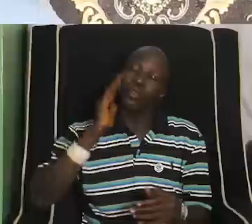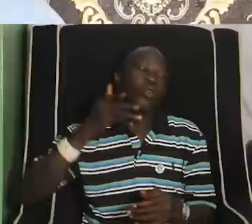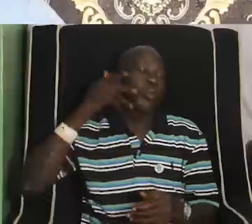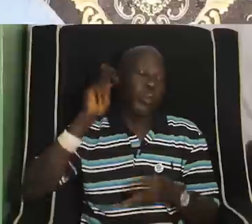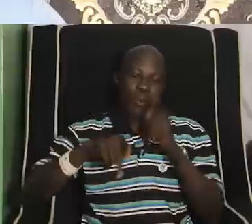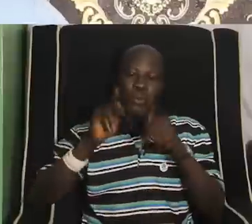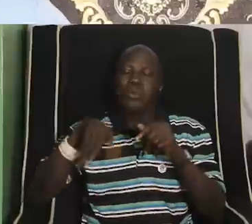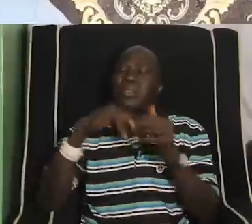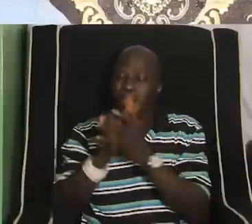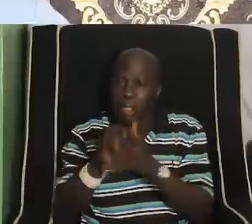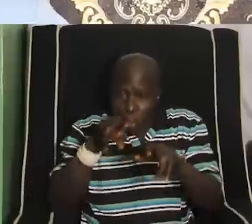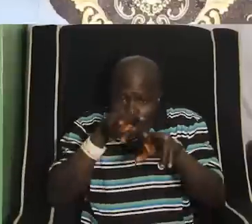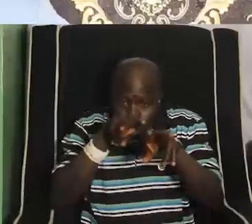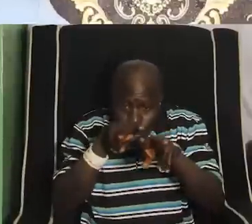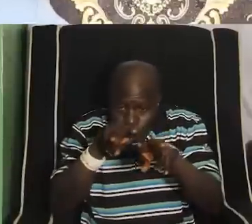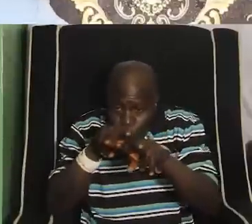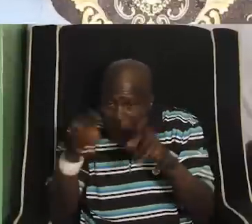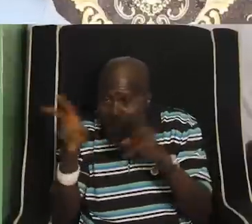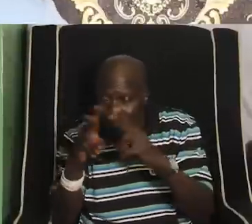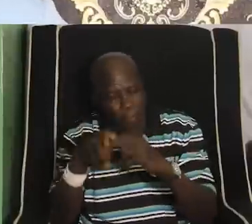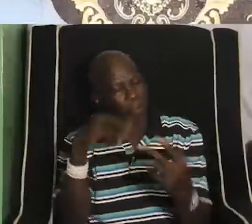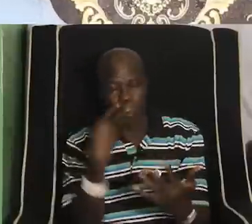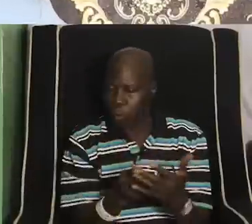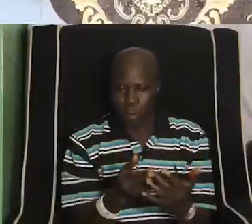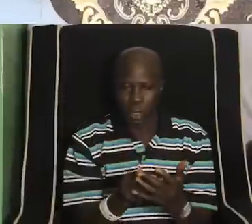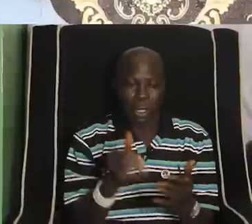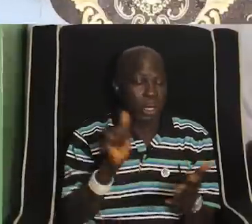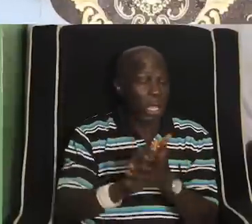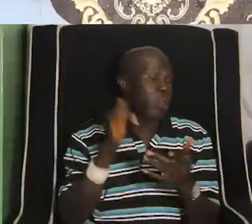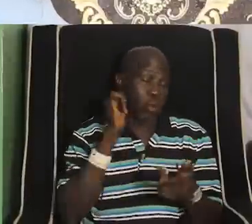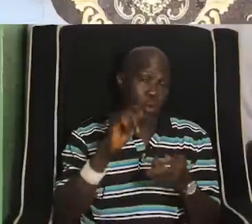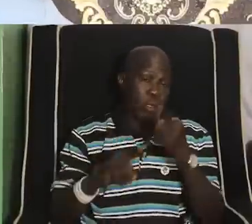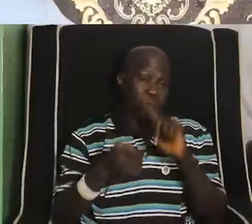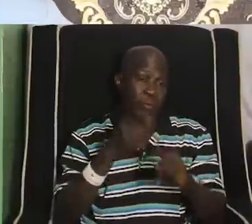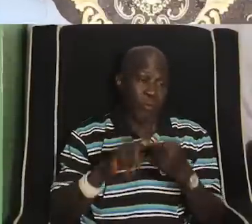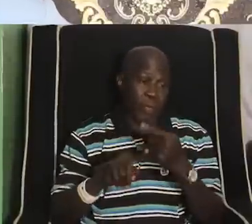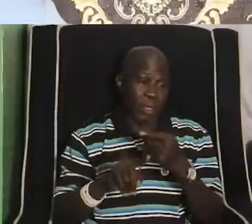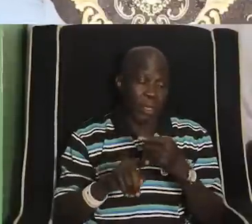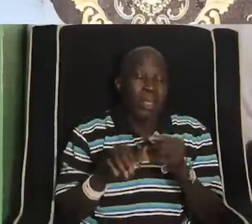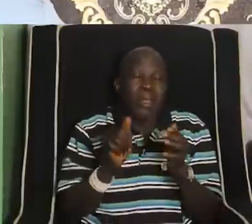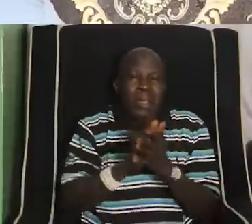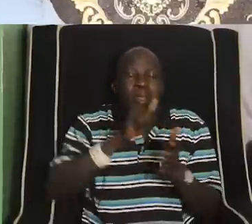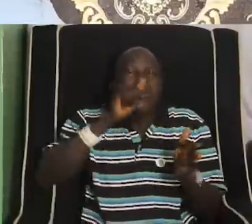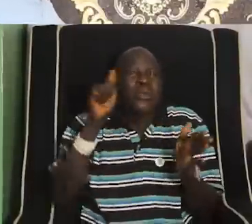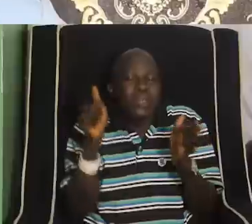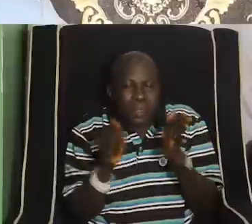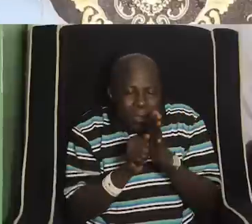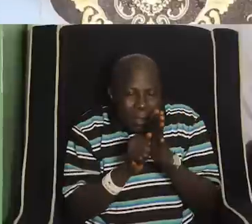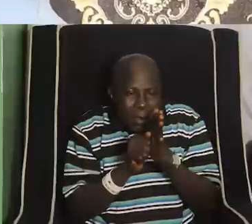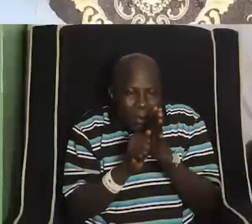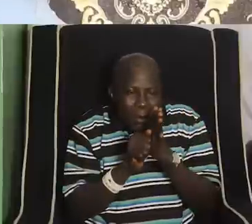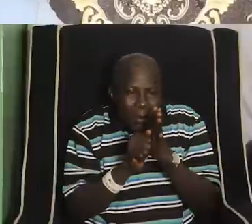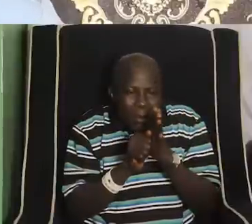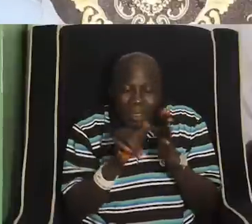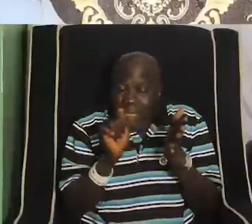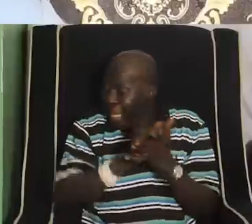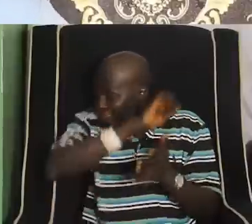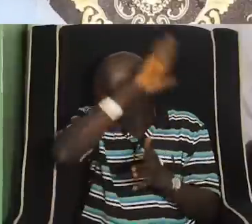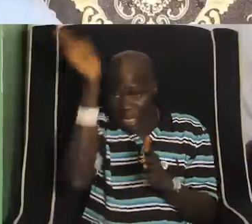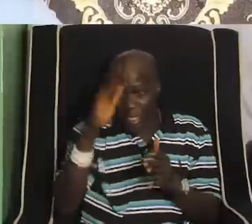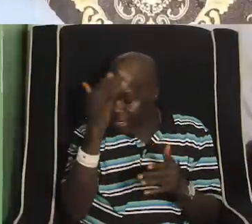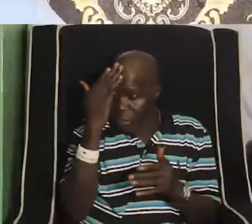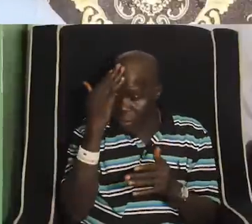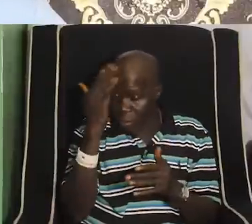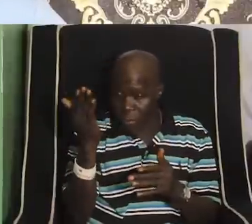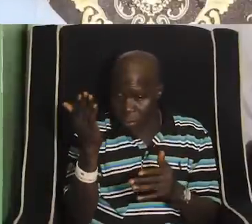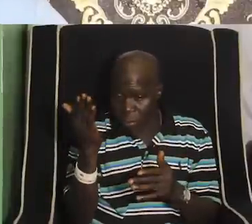should examine it very well. Hmm. So that person are on. That your fiancé. A secret come be. There is a secret. To ti mo lara e. That